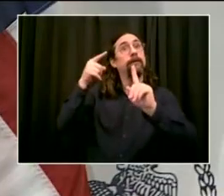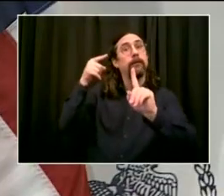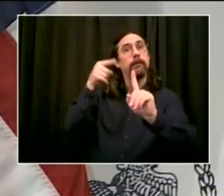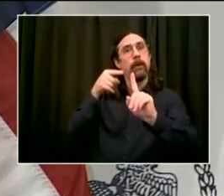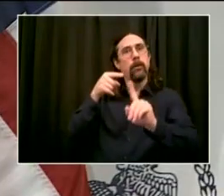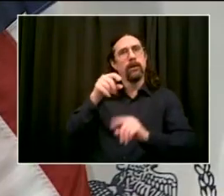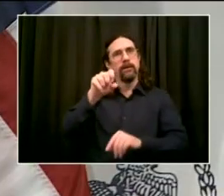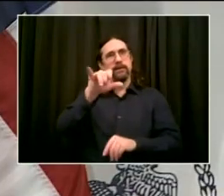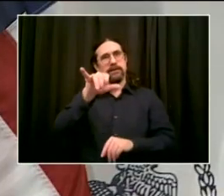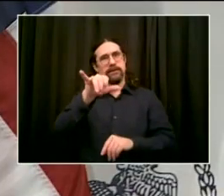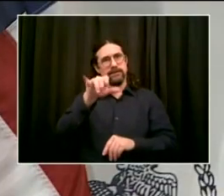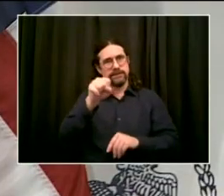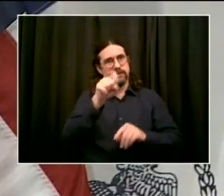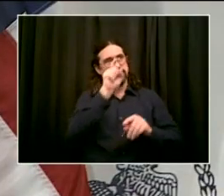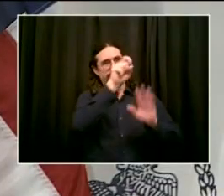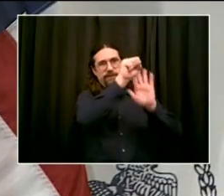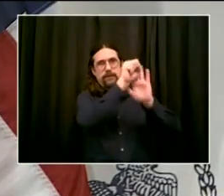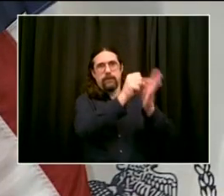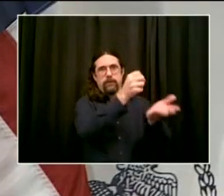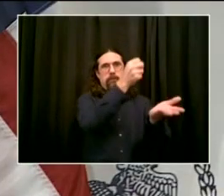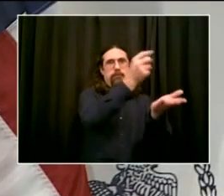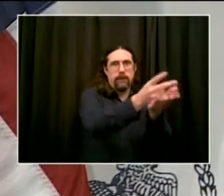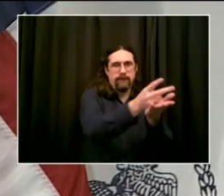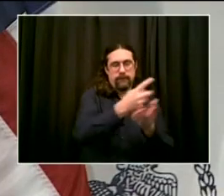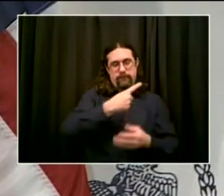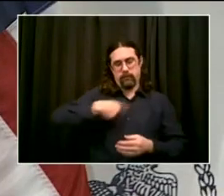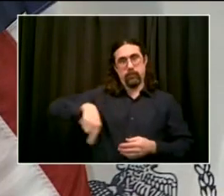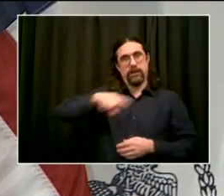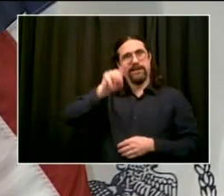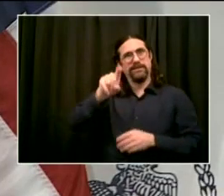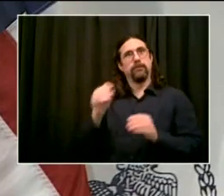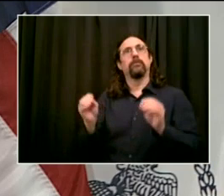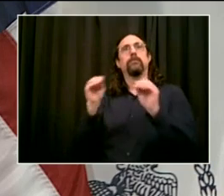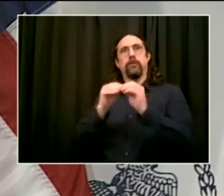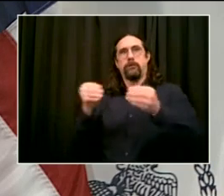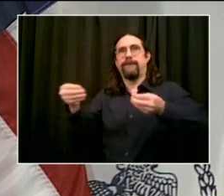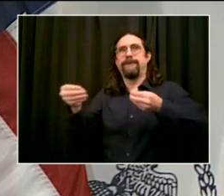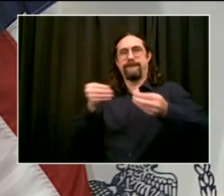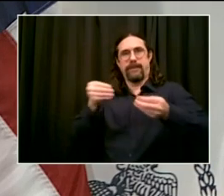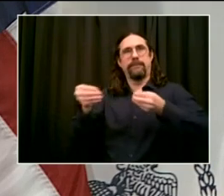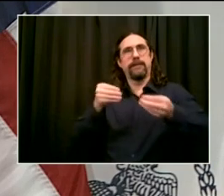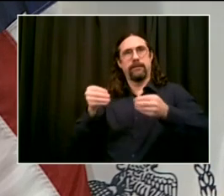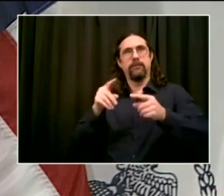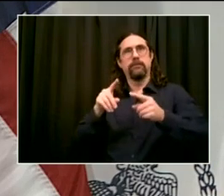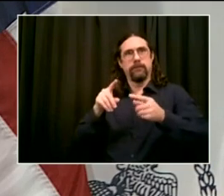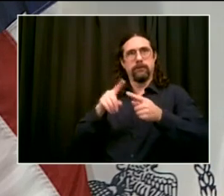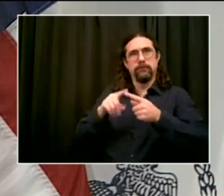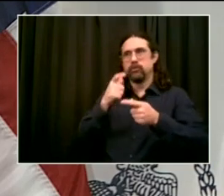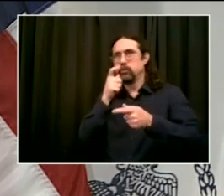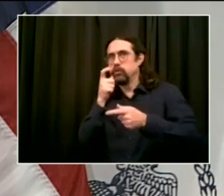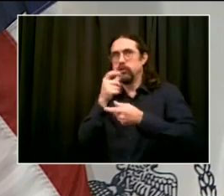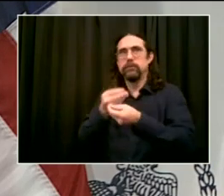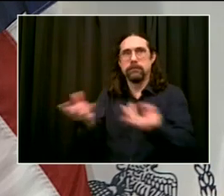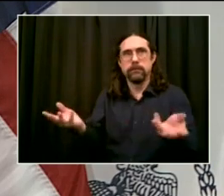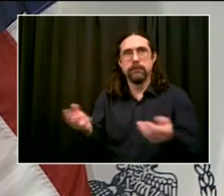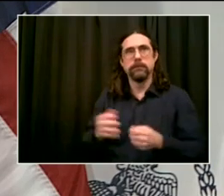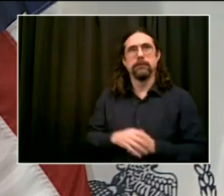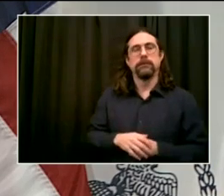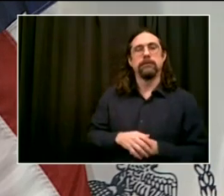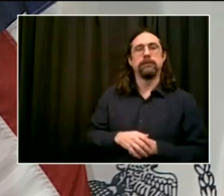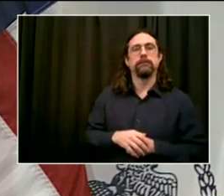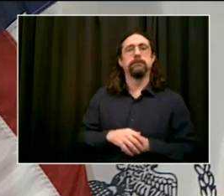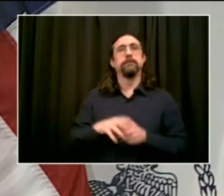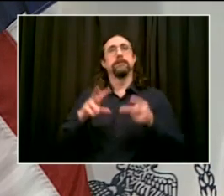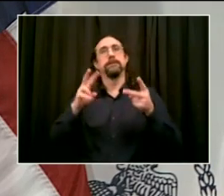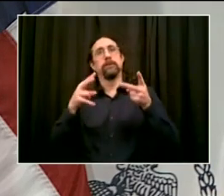The first few weeks we had to make sure that things were safe, that we really could use this vaccine properly. Brand new vaccine, brand new